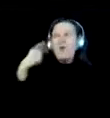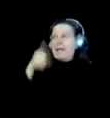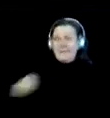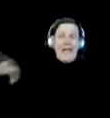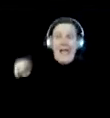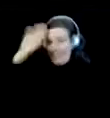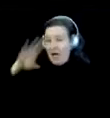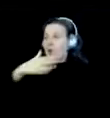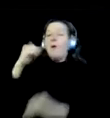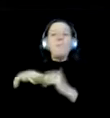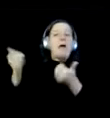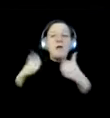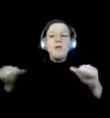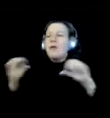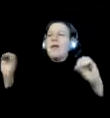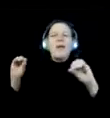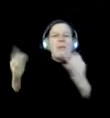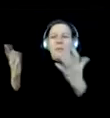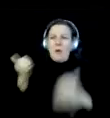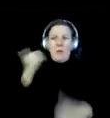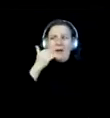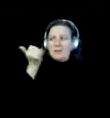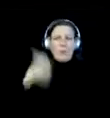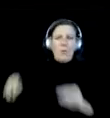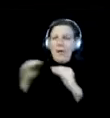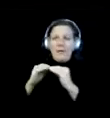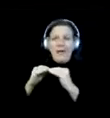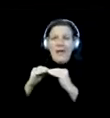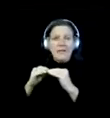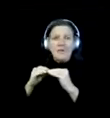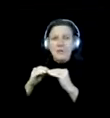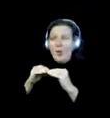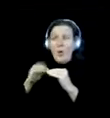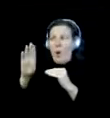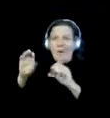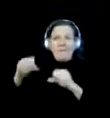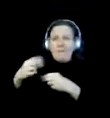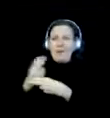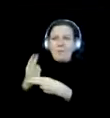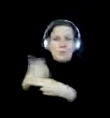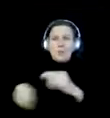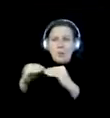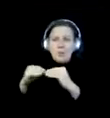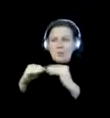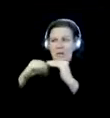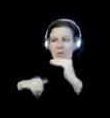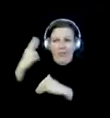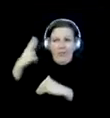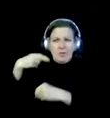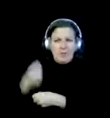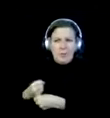anyone that nobody's gonna want that phone anymore, or even be able to operate it anymore within 2 years. Yeah.